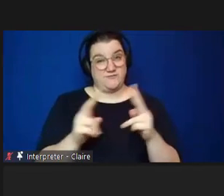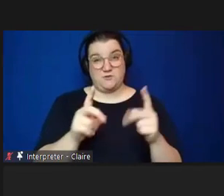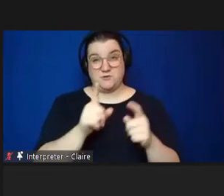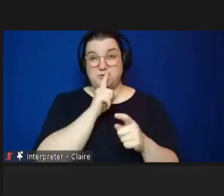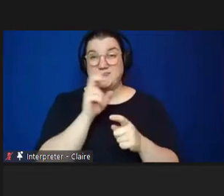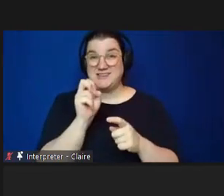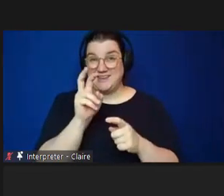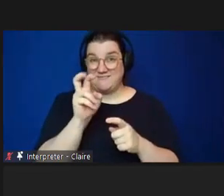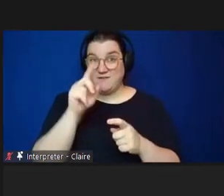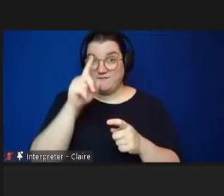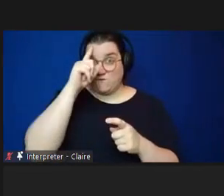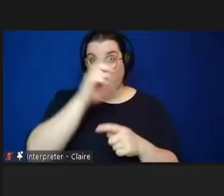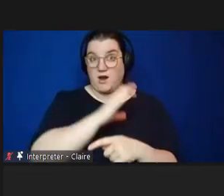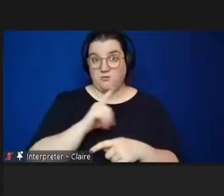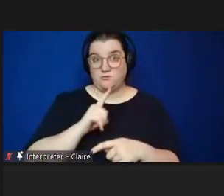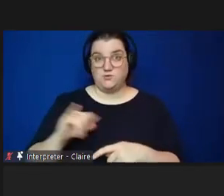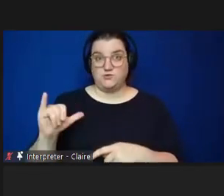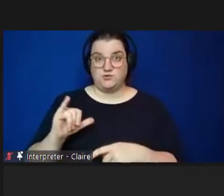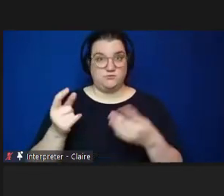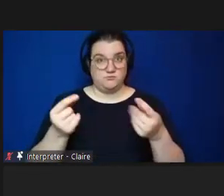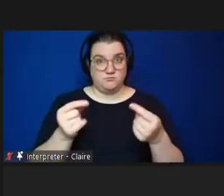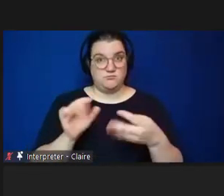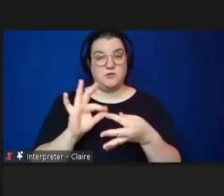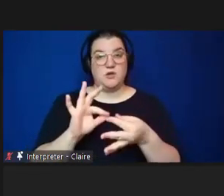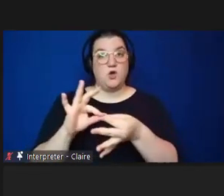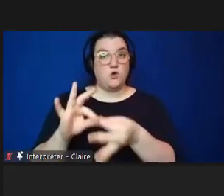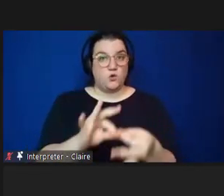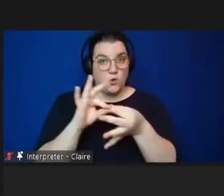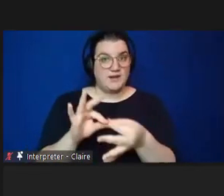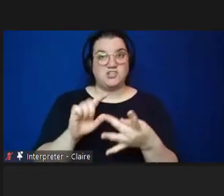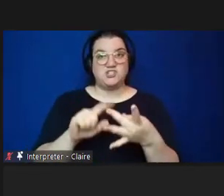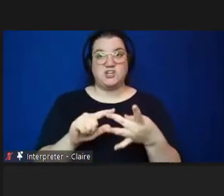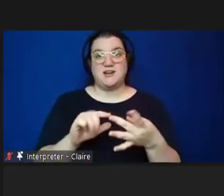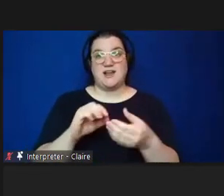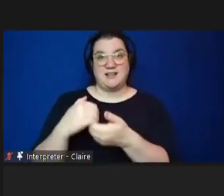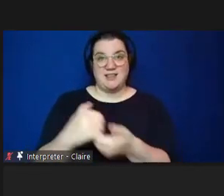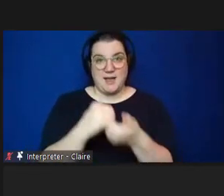Those four C's are coordination, collaboration,